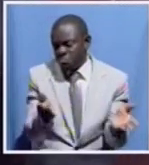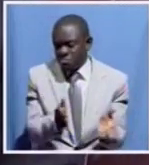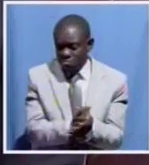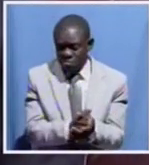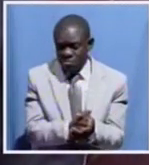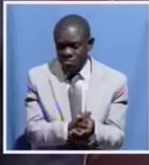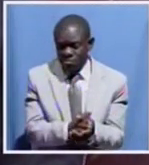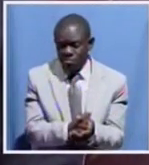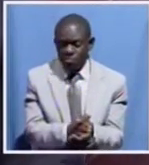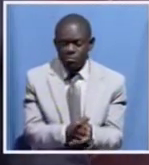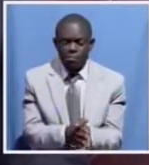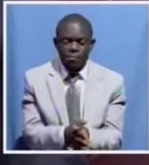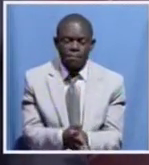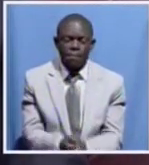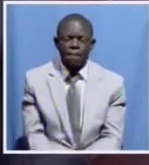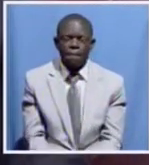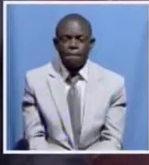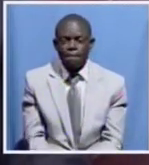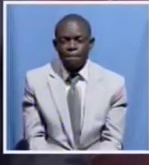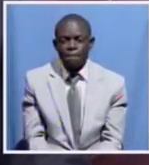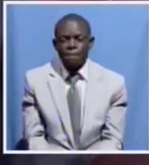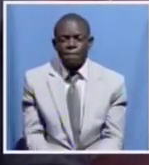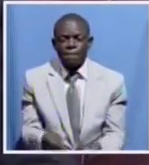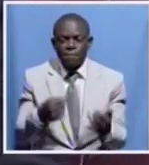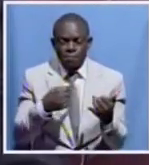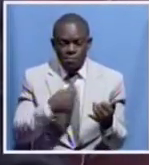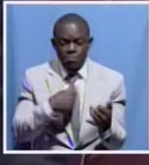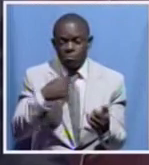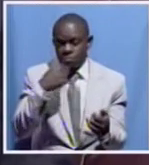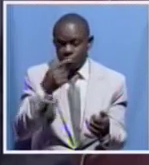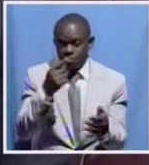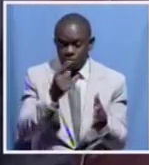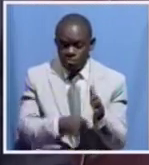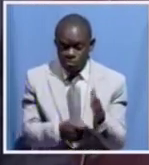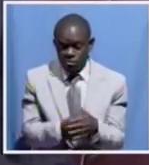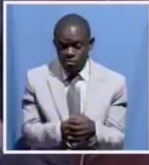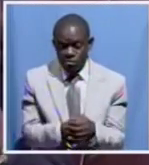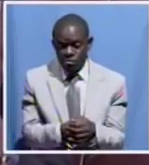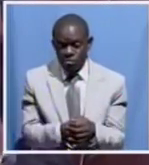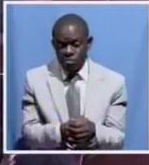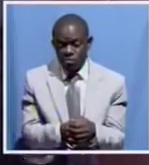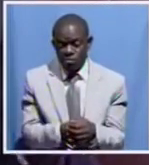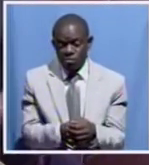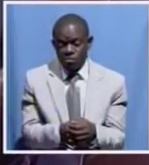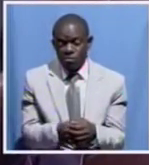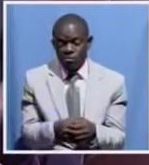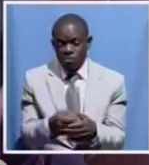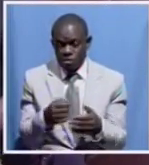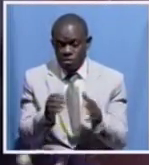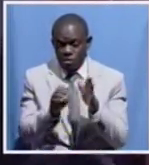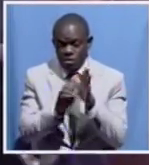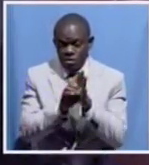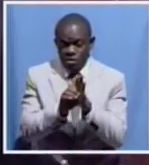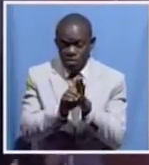for the goose should probably be good for the gander. You know that, for instance, in